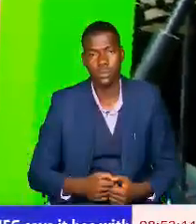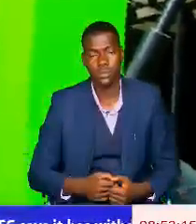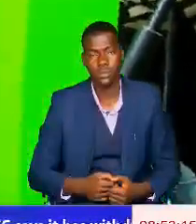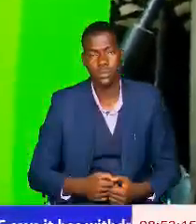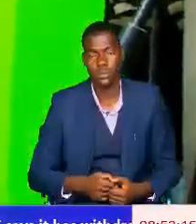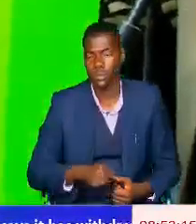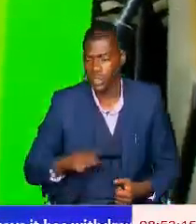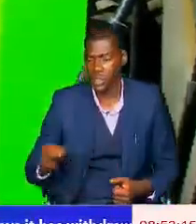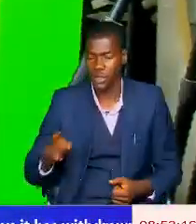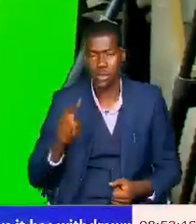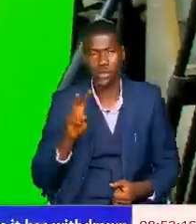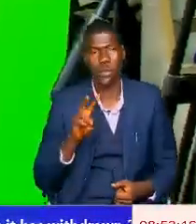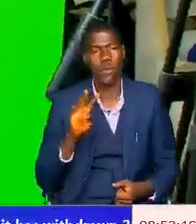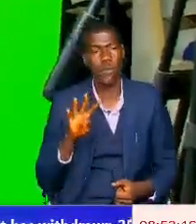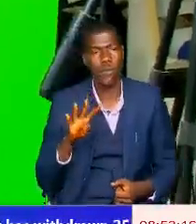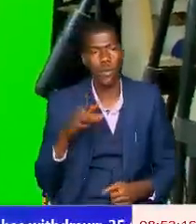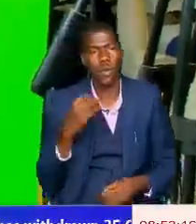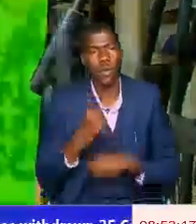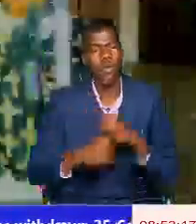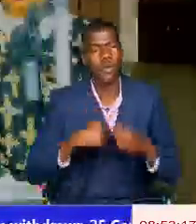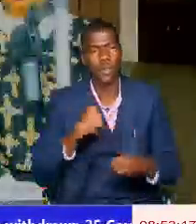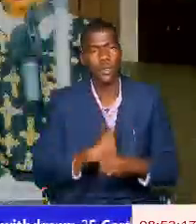She is 24 years old.